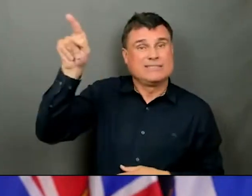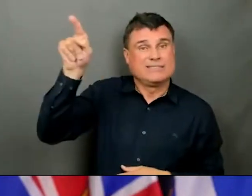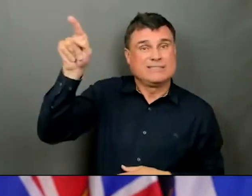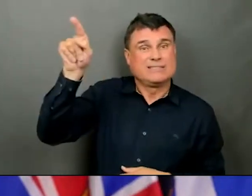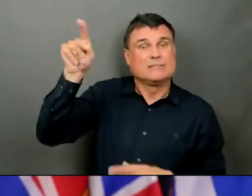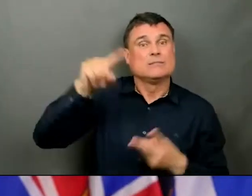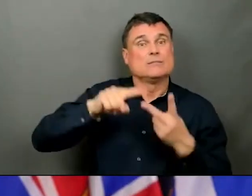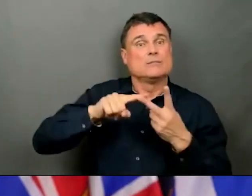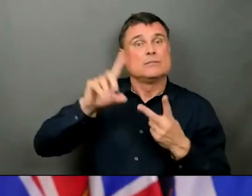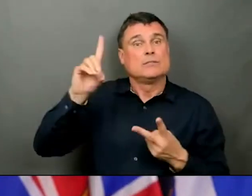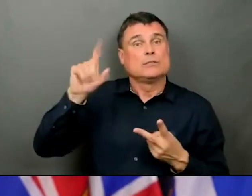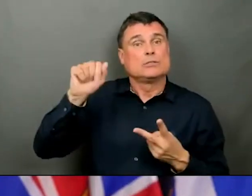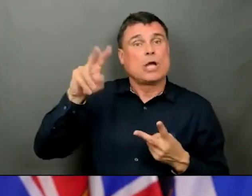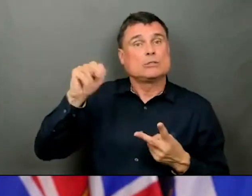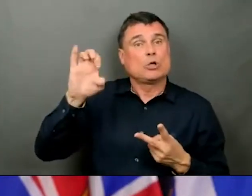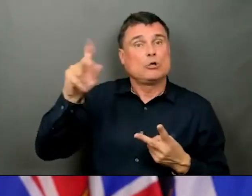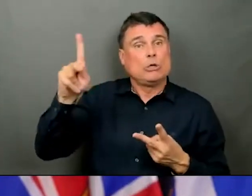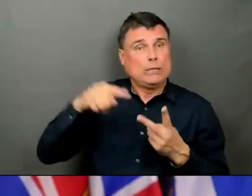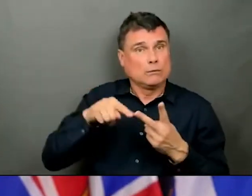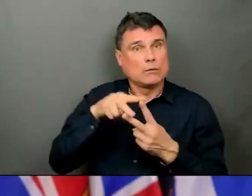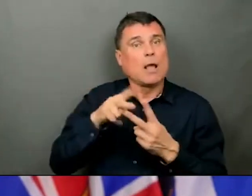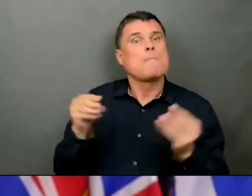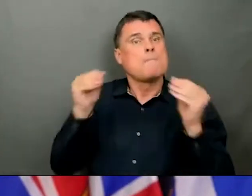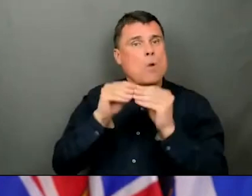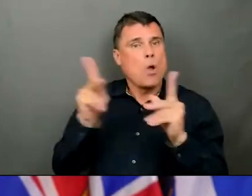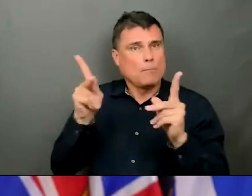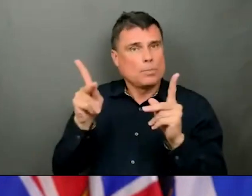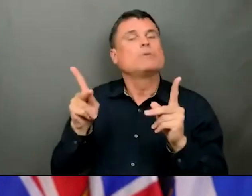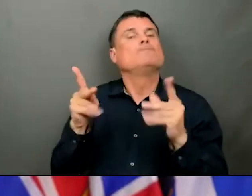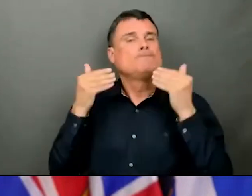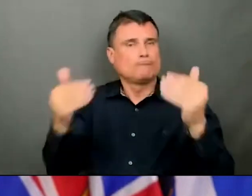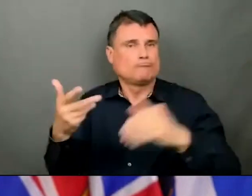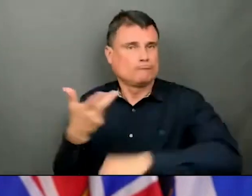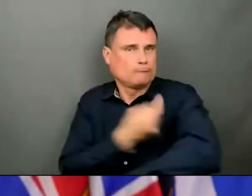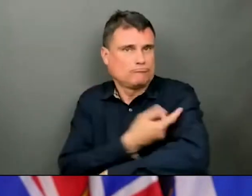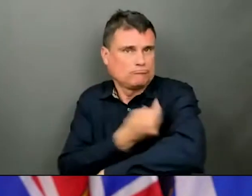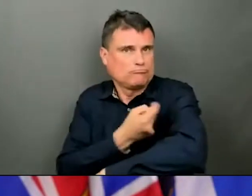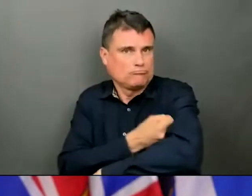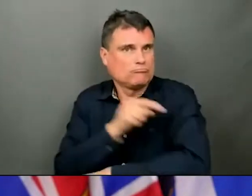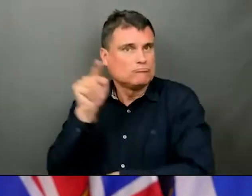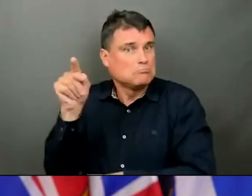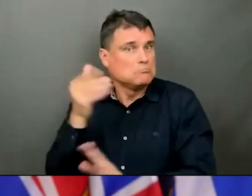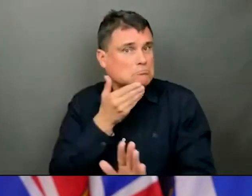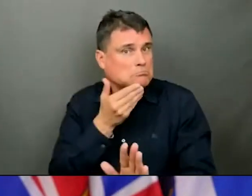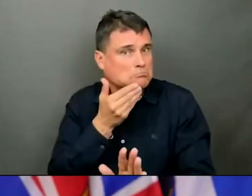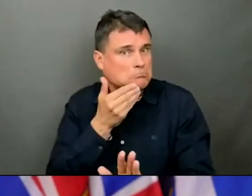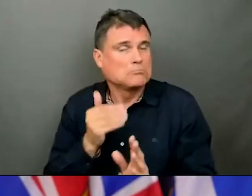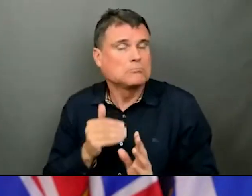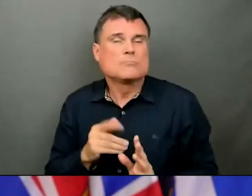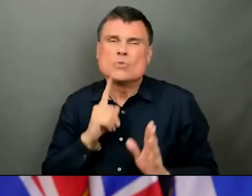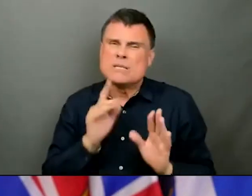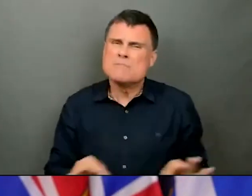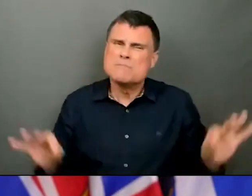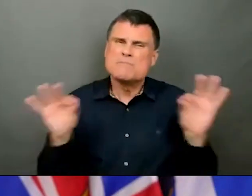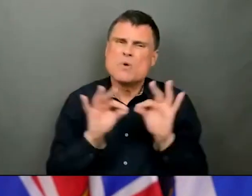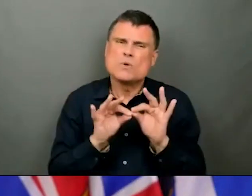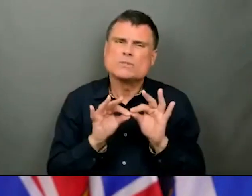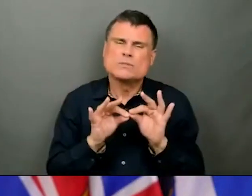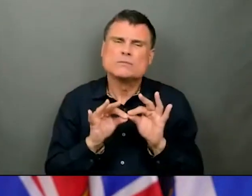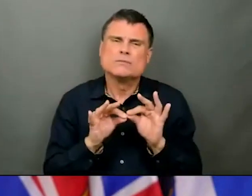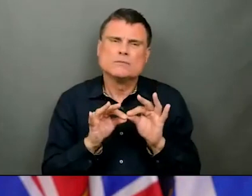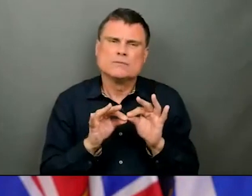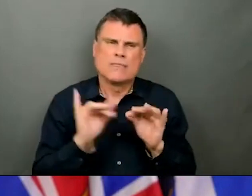that that continues. It's important for people in those communities to get immunized, and in hotspot communities across BC to do so.